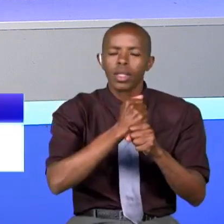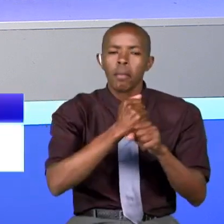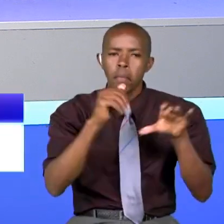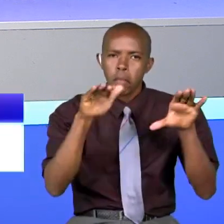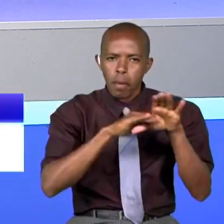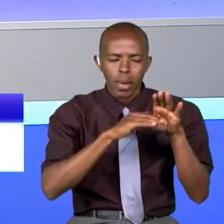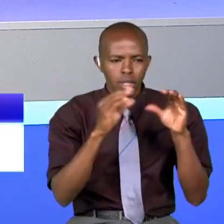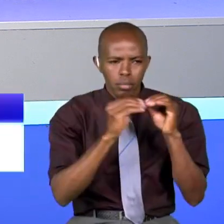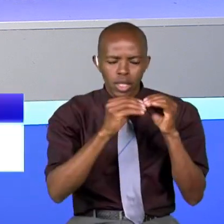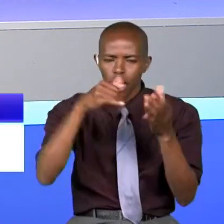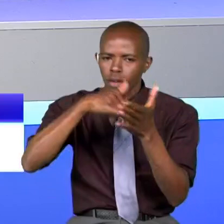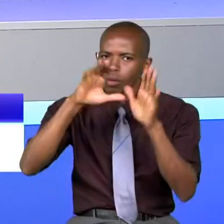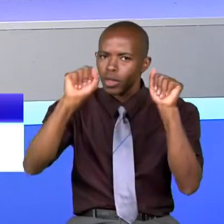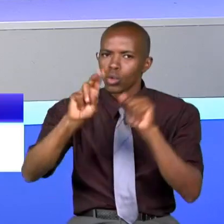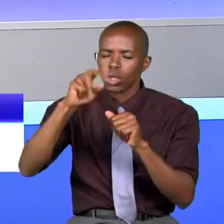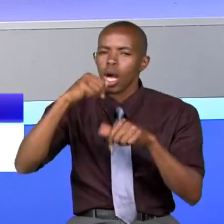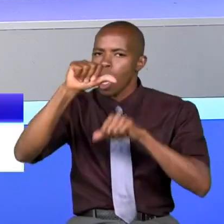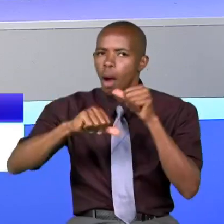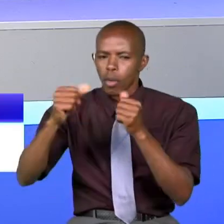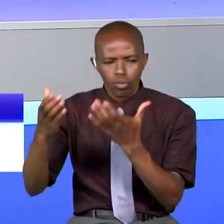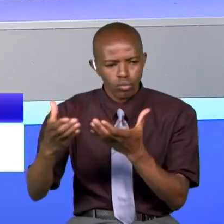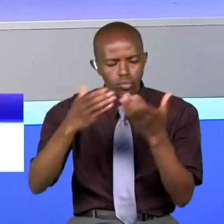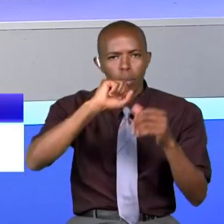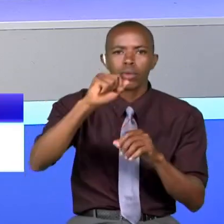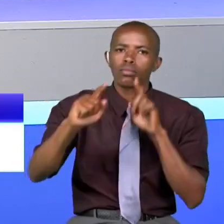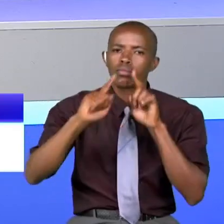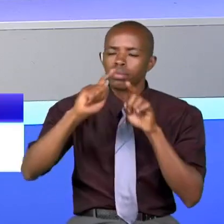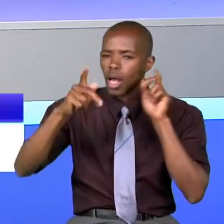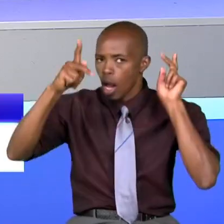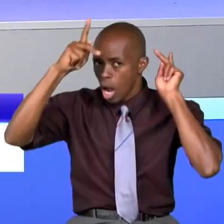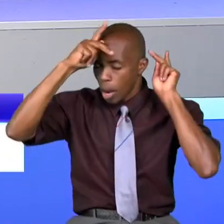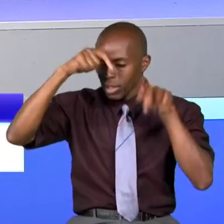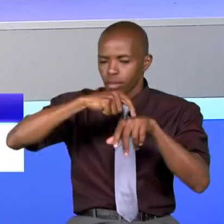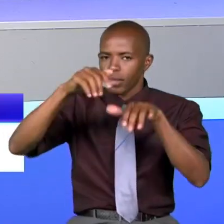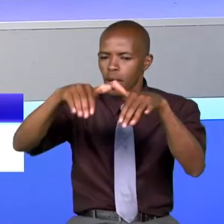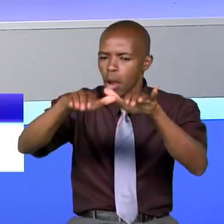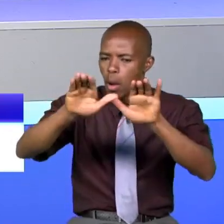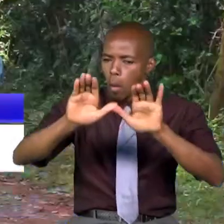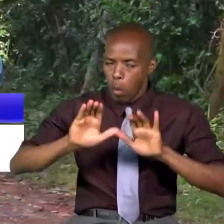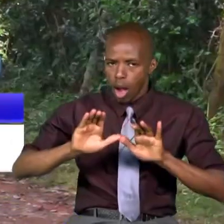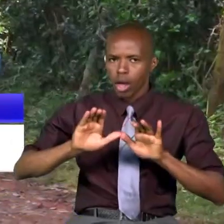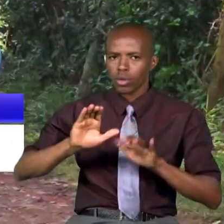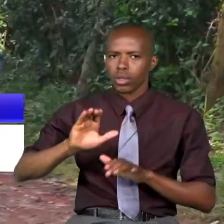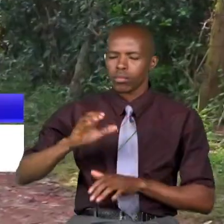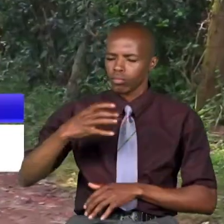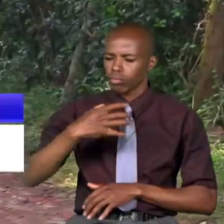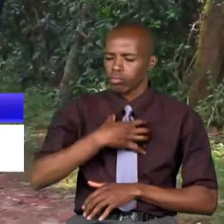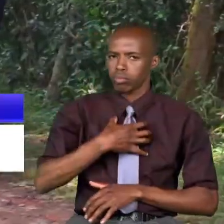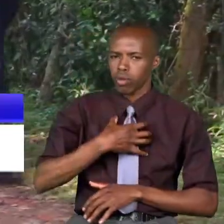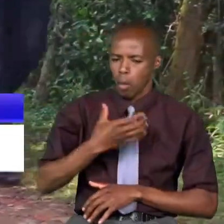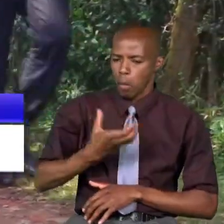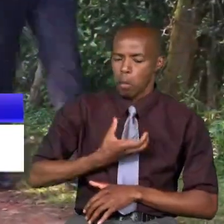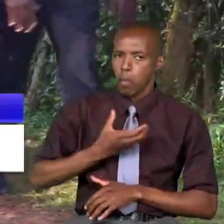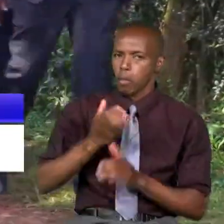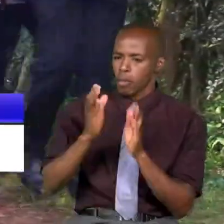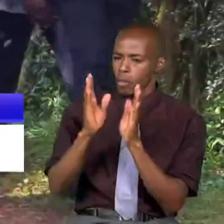President Uhuru Kenyatta was about succession politics. Speaking in Kakamega County at the burial ceremony of Major General retired Ambassador George